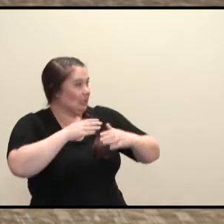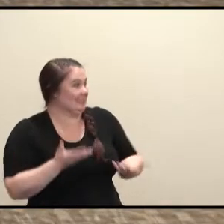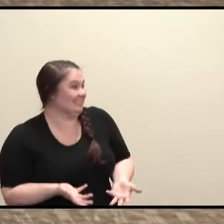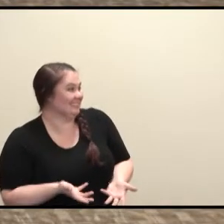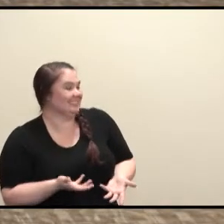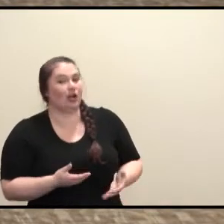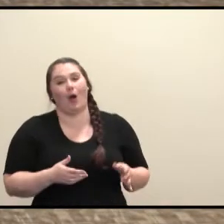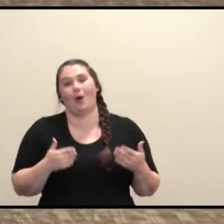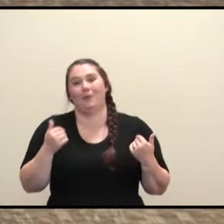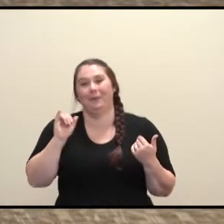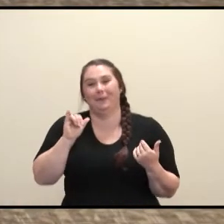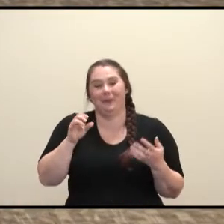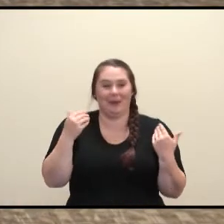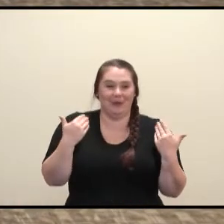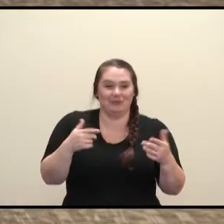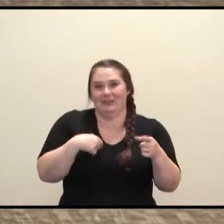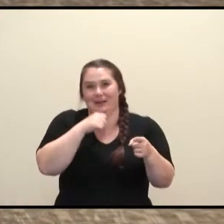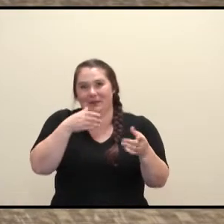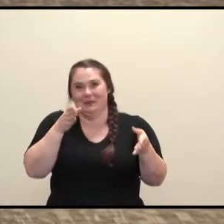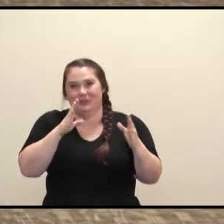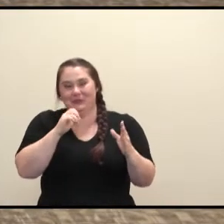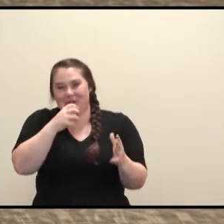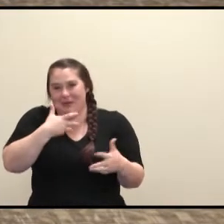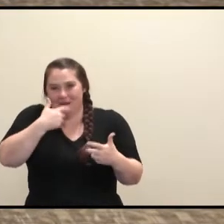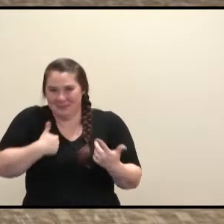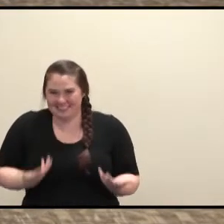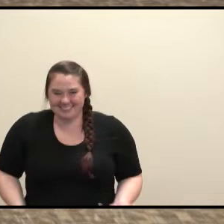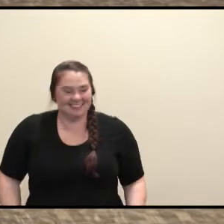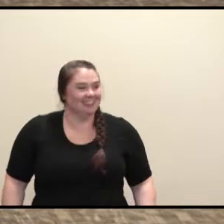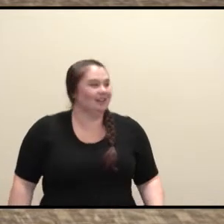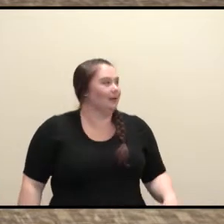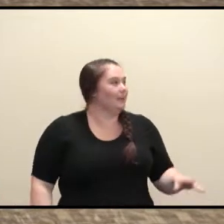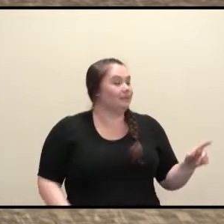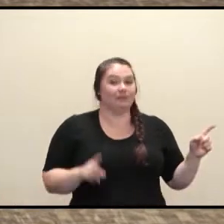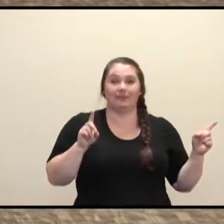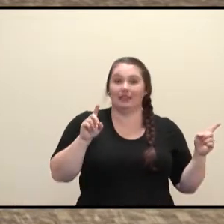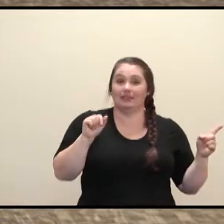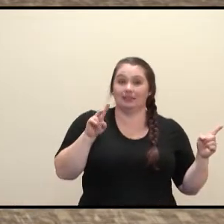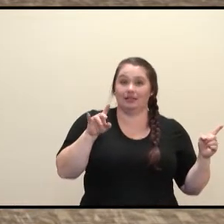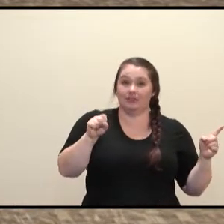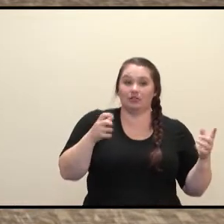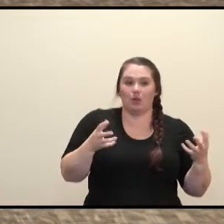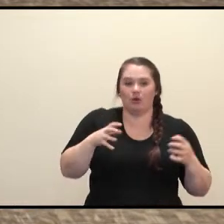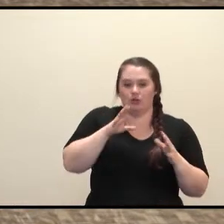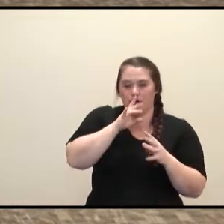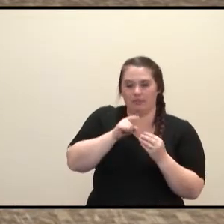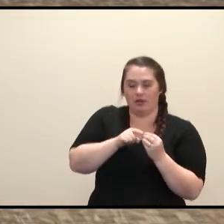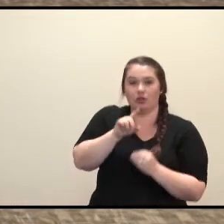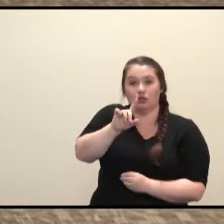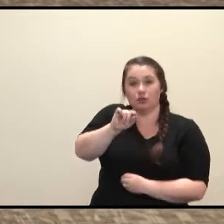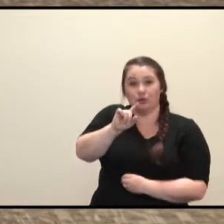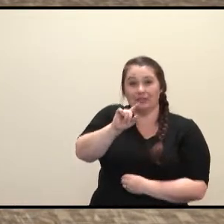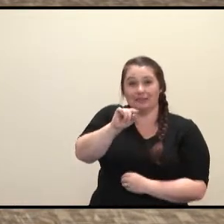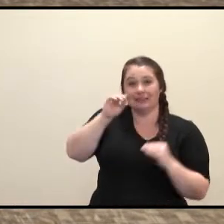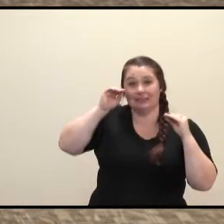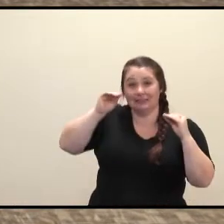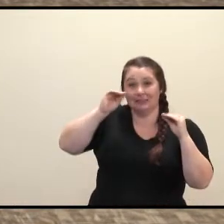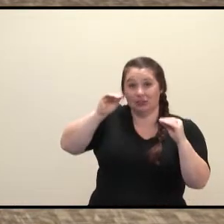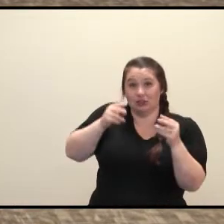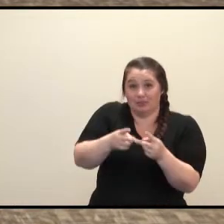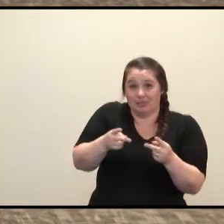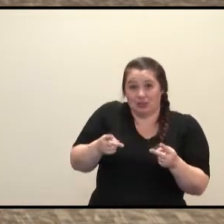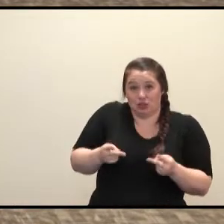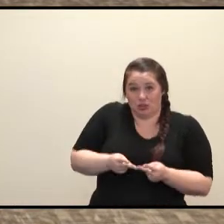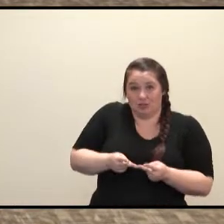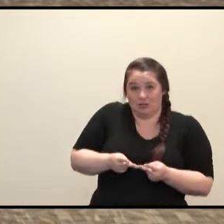There you go. Mr. Trustee Davis? Yes, I just wanted to confirm, so the 20 teaching positions, they'll